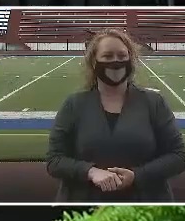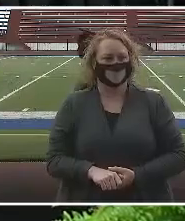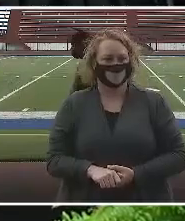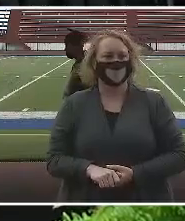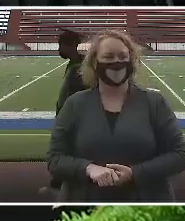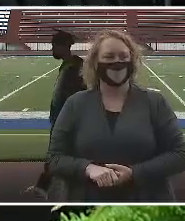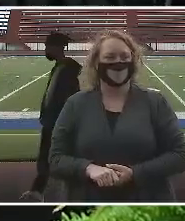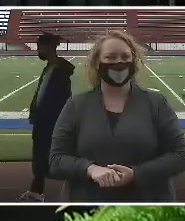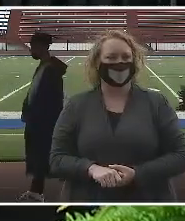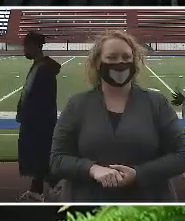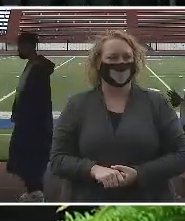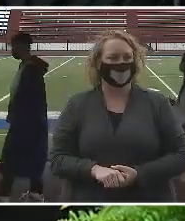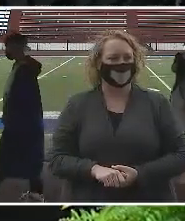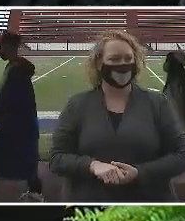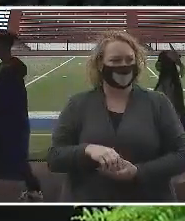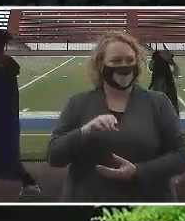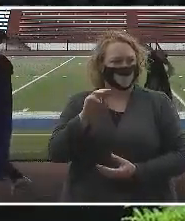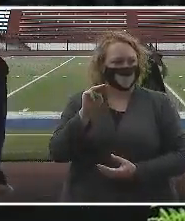Karina Molina.